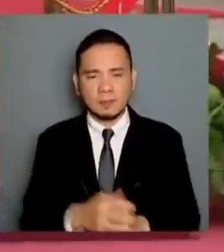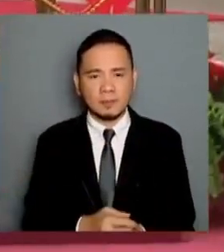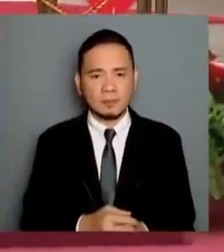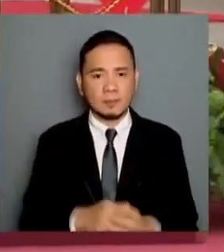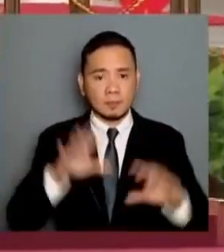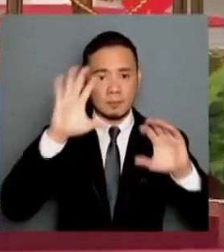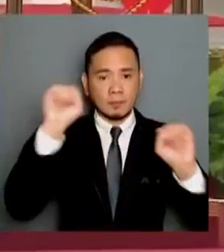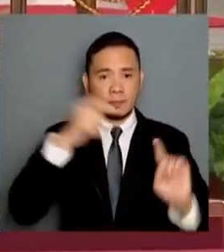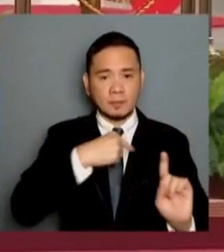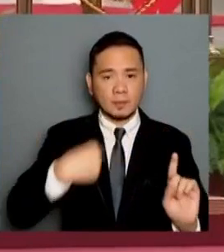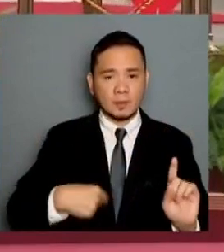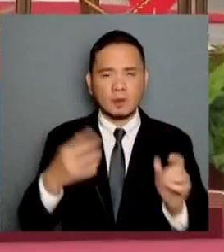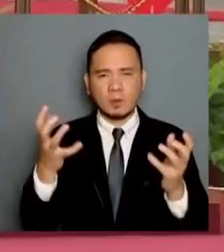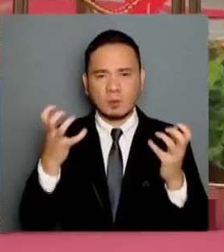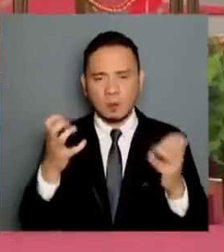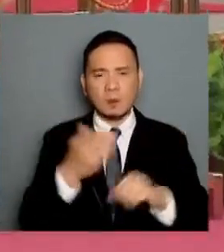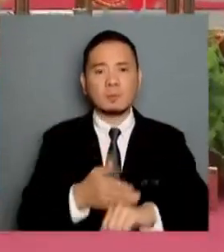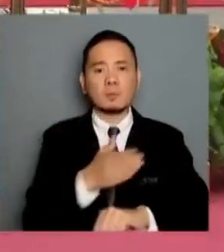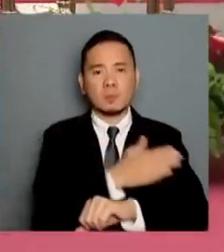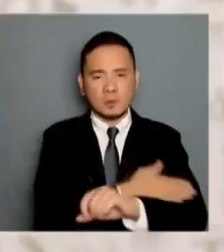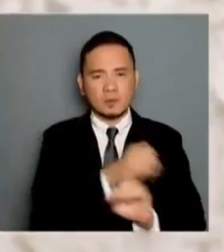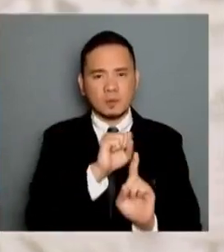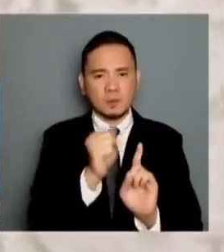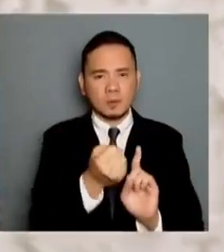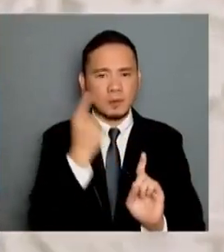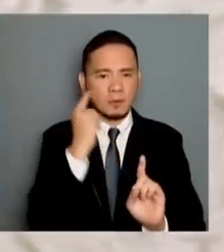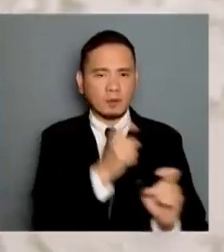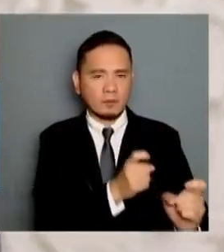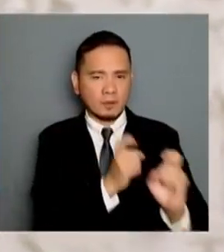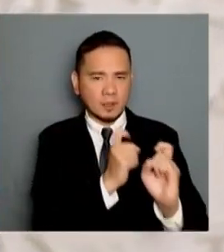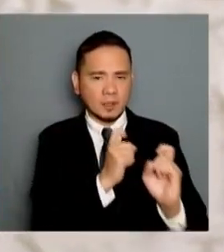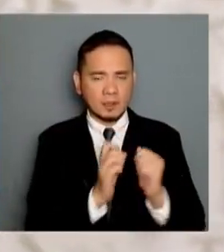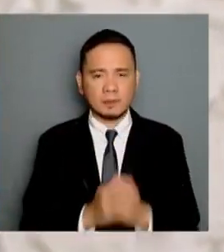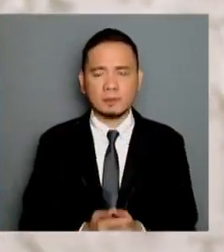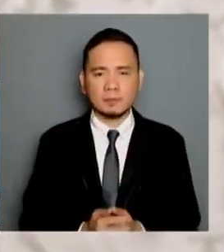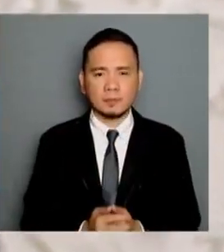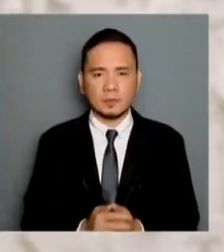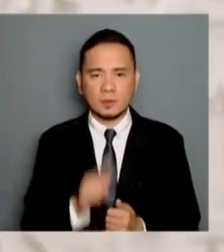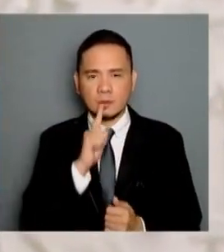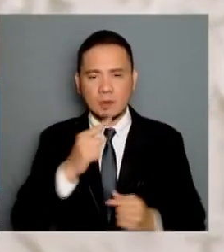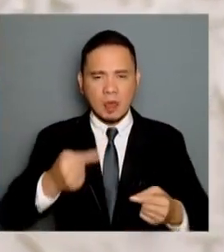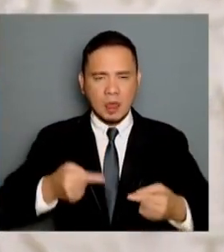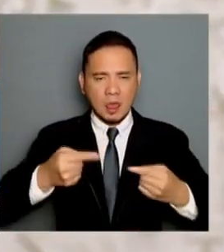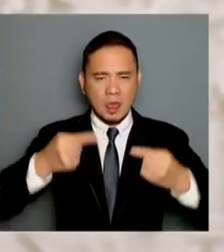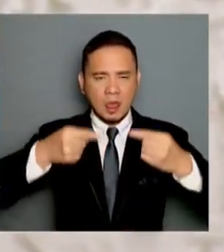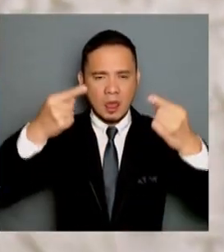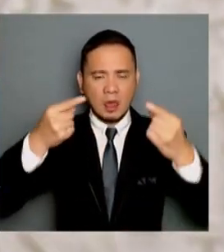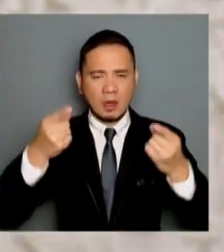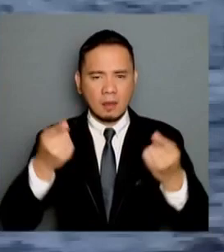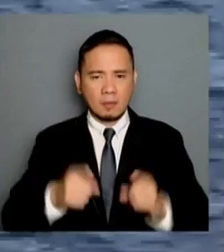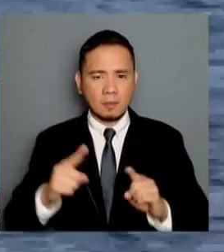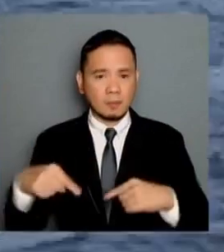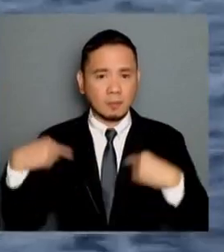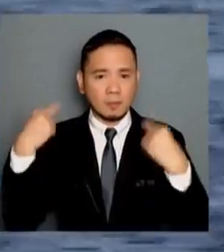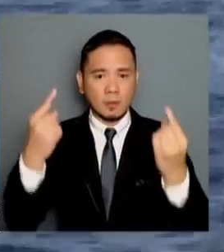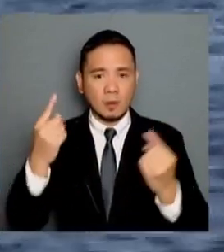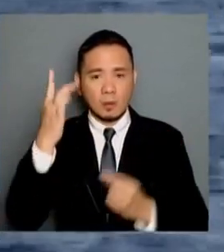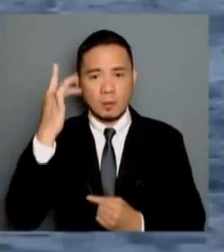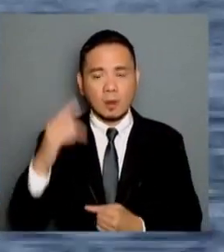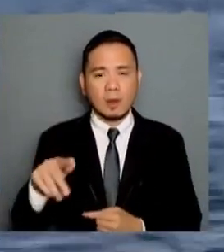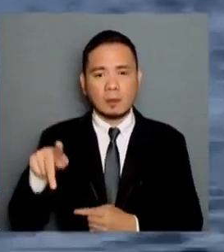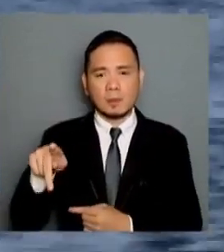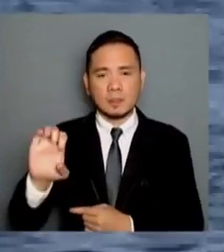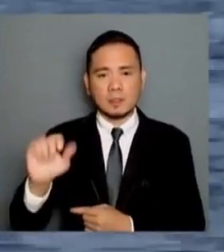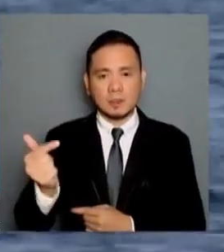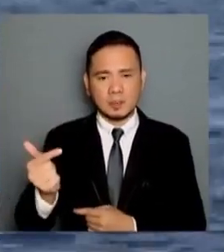the situation for Filipino fishermen. Ties between the two countries have been strained after a standoff between Chinese and Filipino